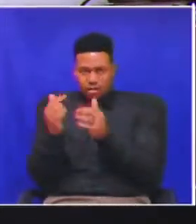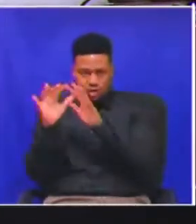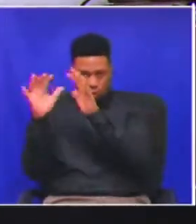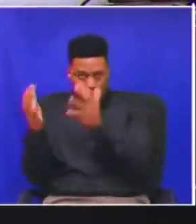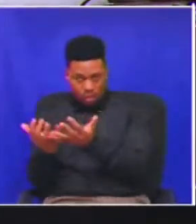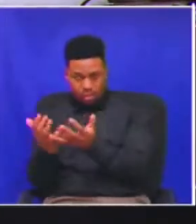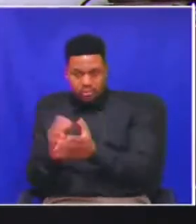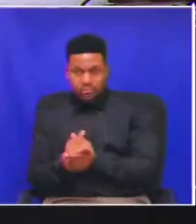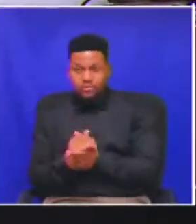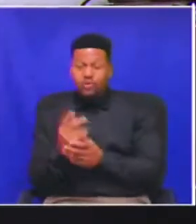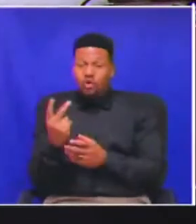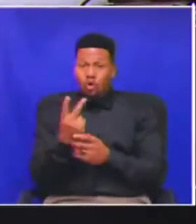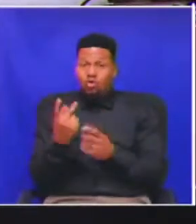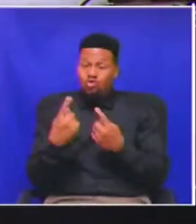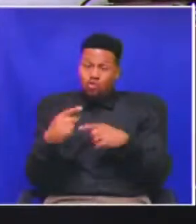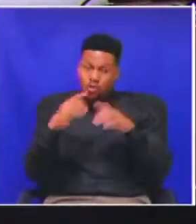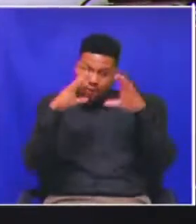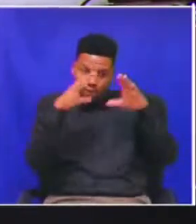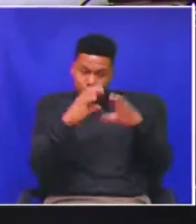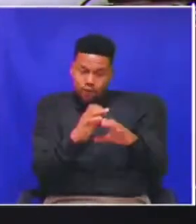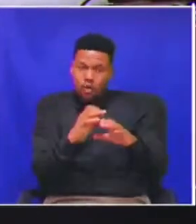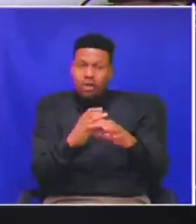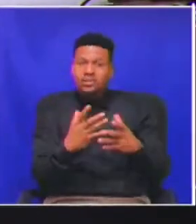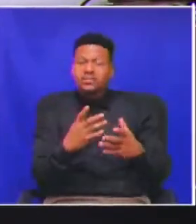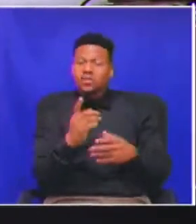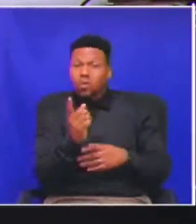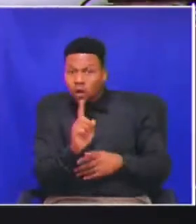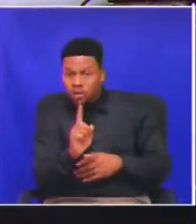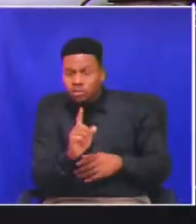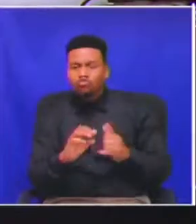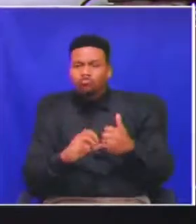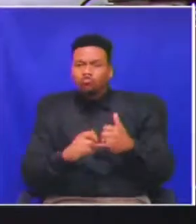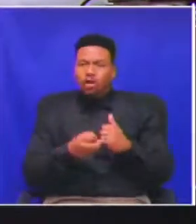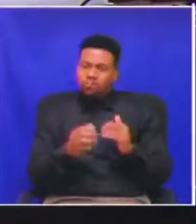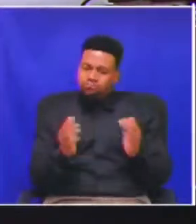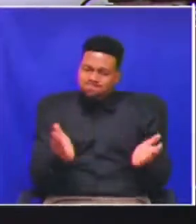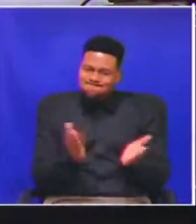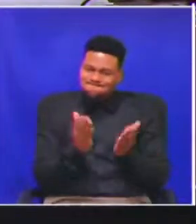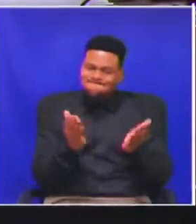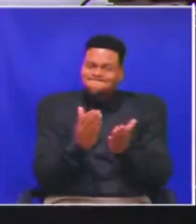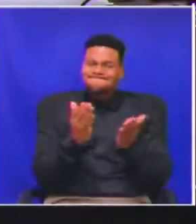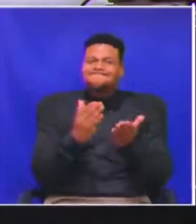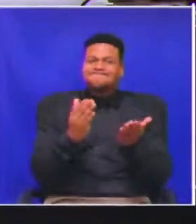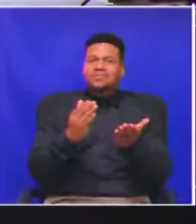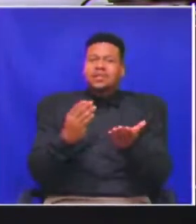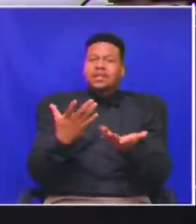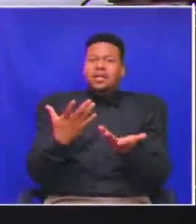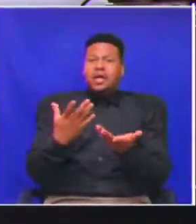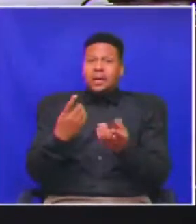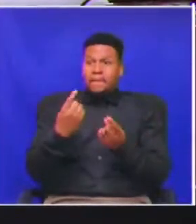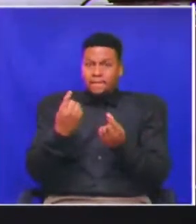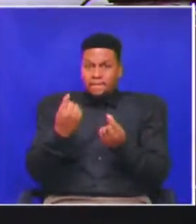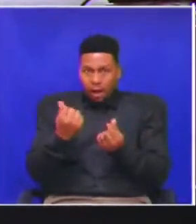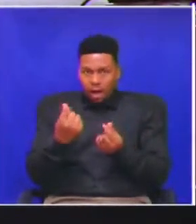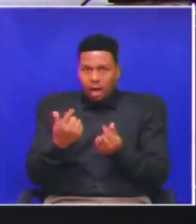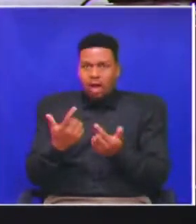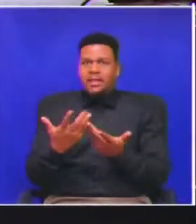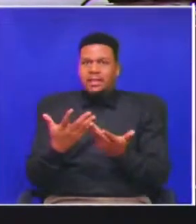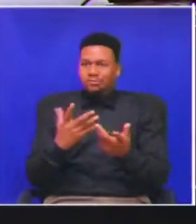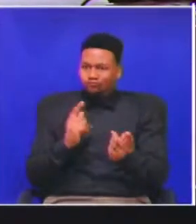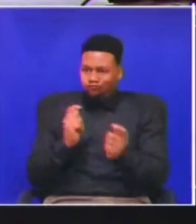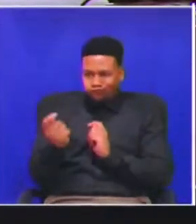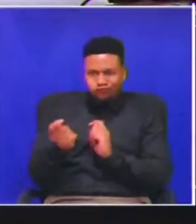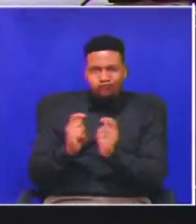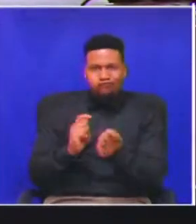be a focus on promoting sustainable capital flows to emerging markets and foster